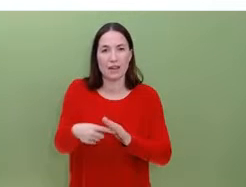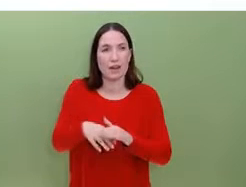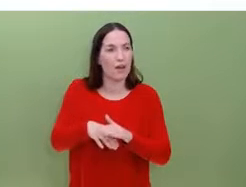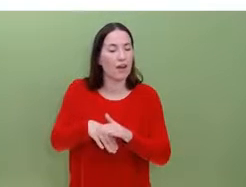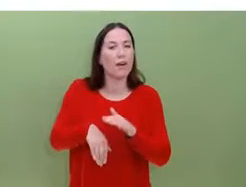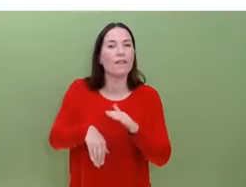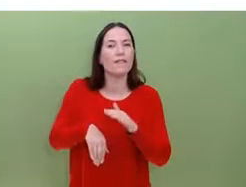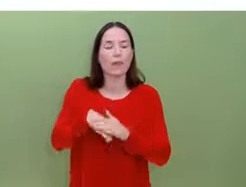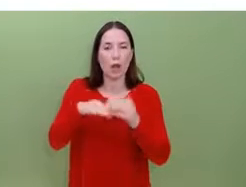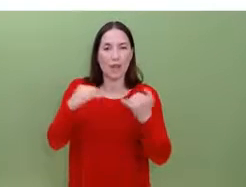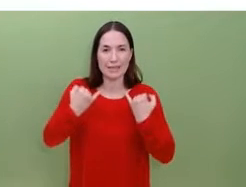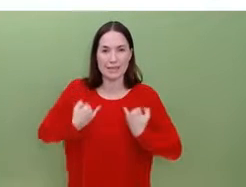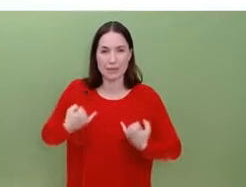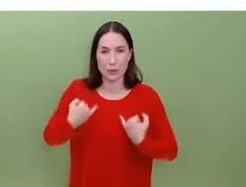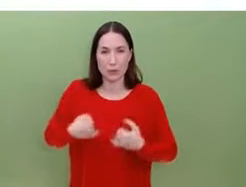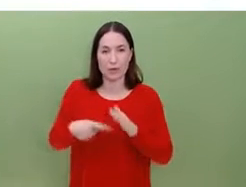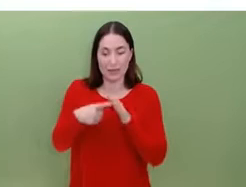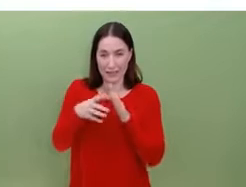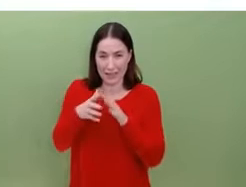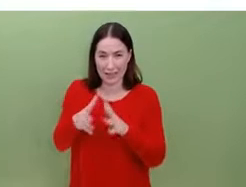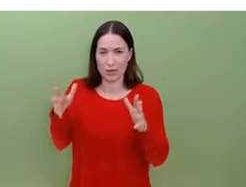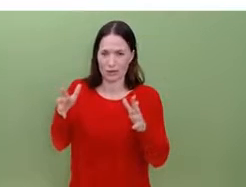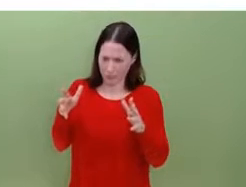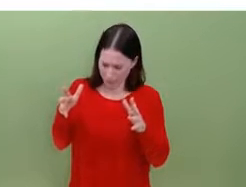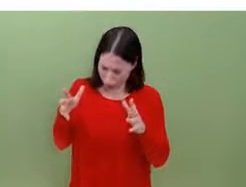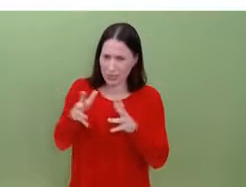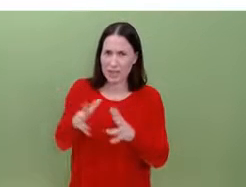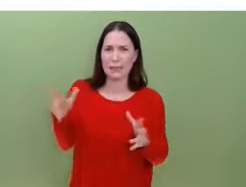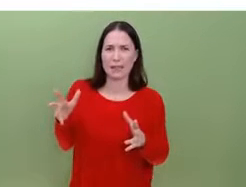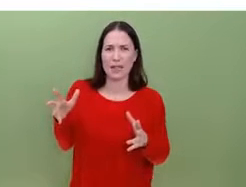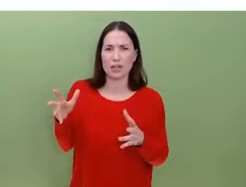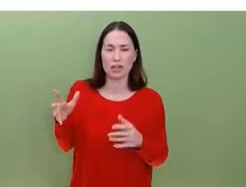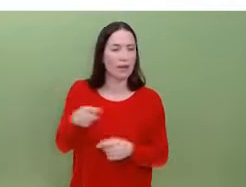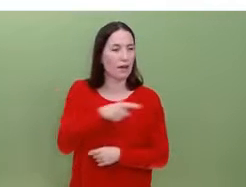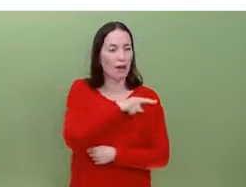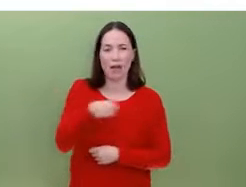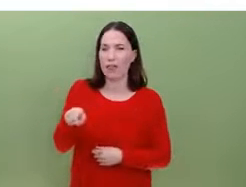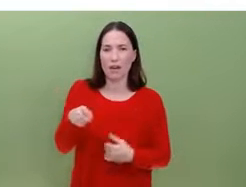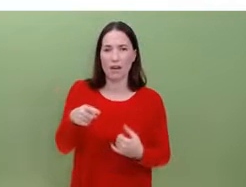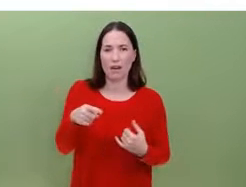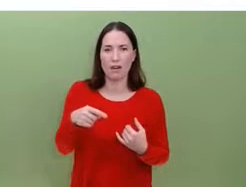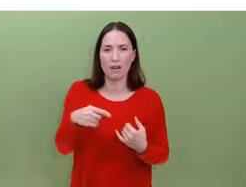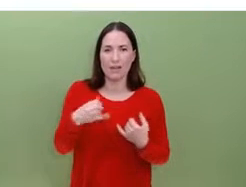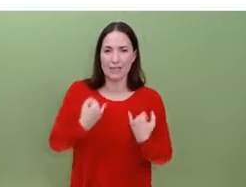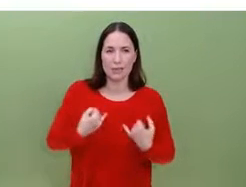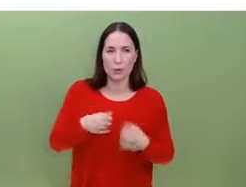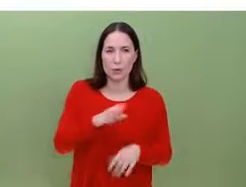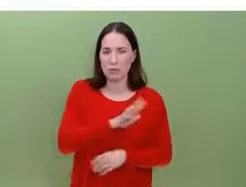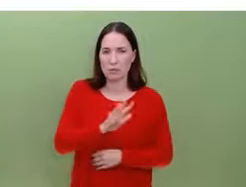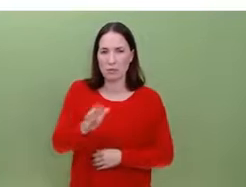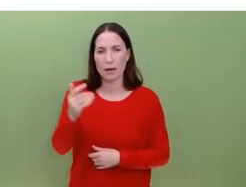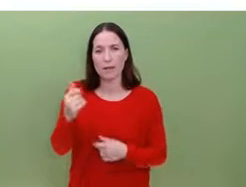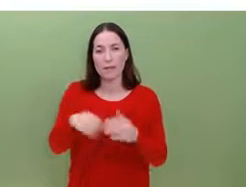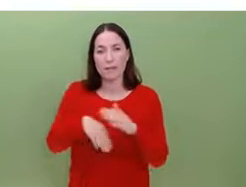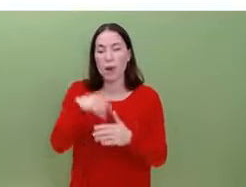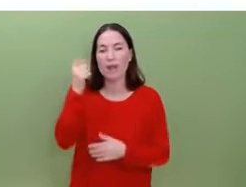disorder actually increased very, very substantially. That didn't happen with any of the other disorders. No one understands this, but I